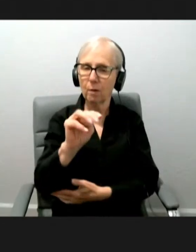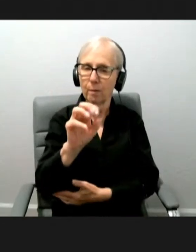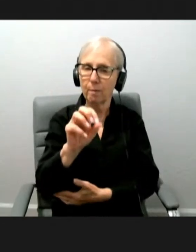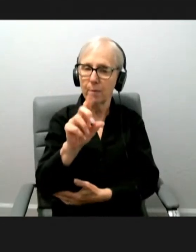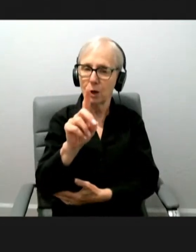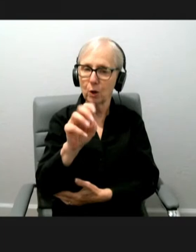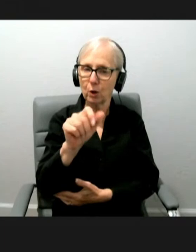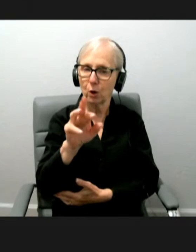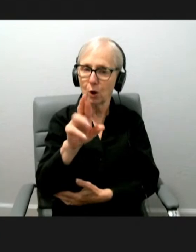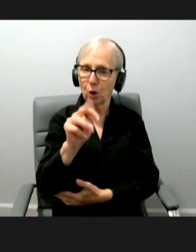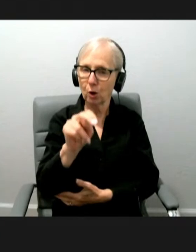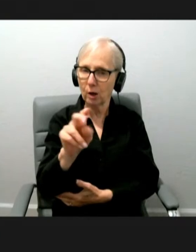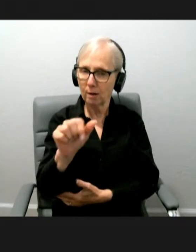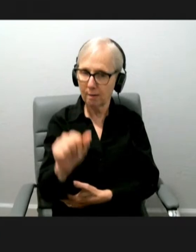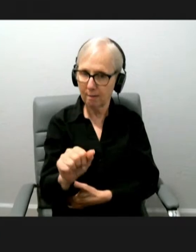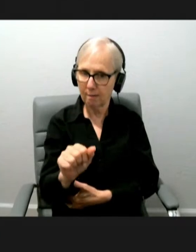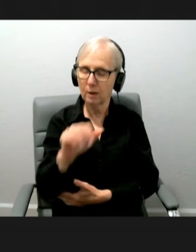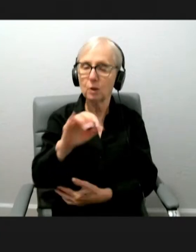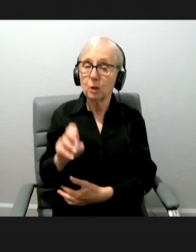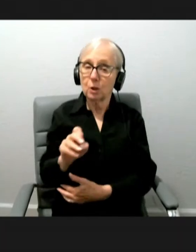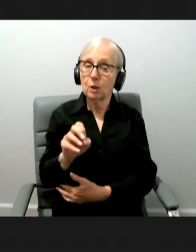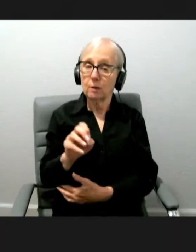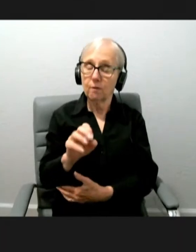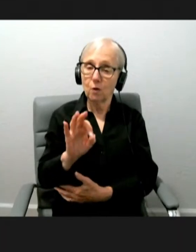particular, we're really looking probably early July.